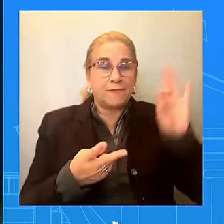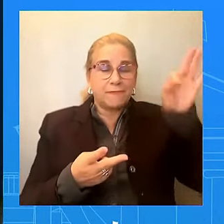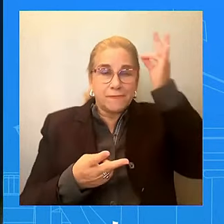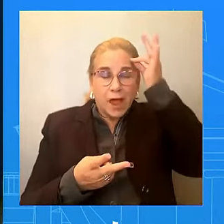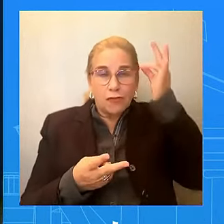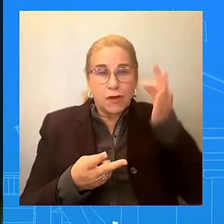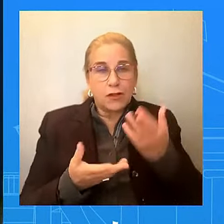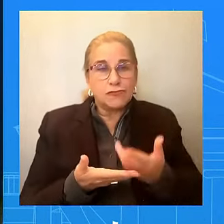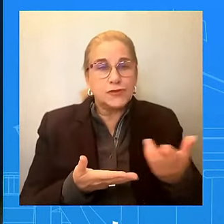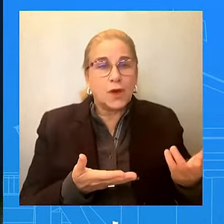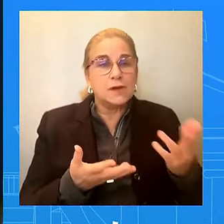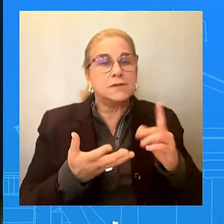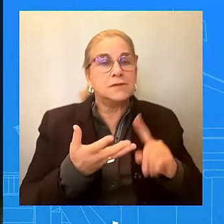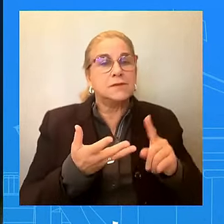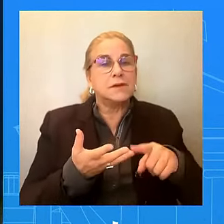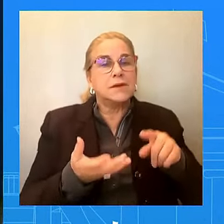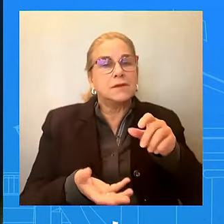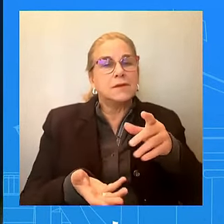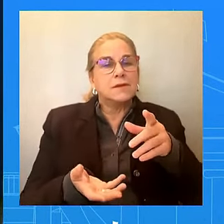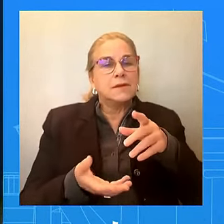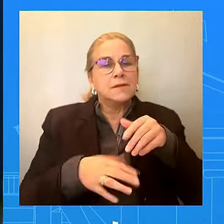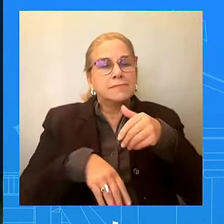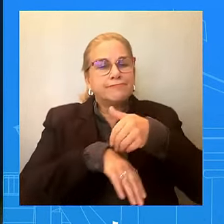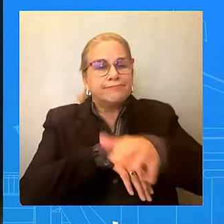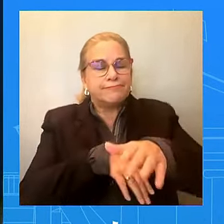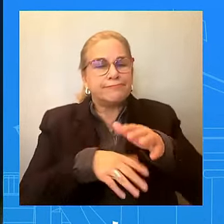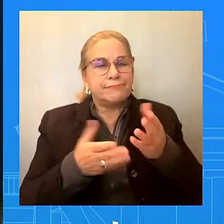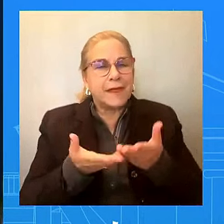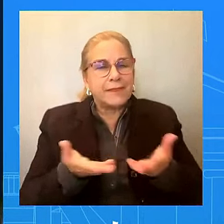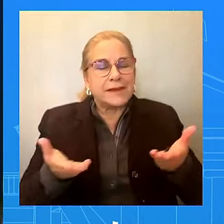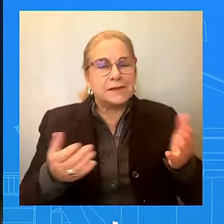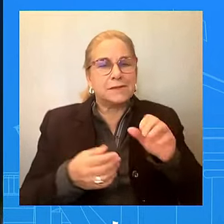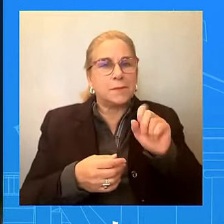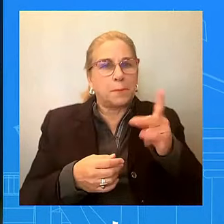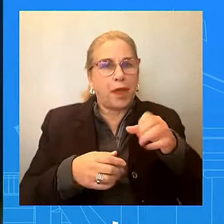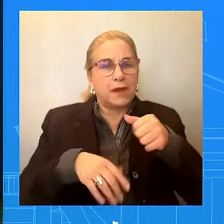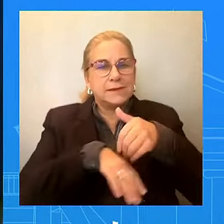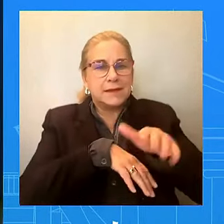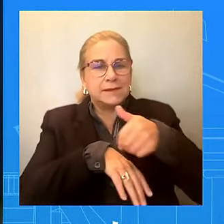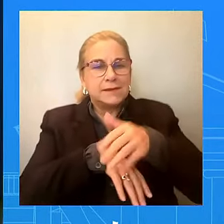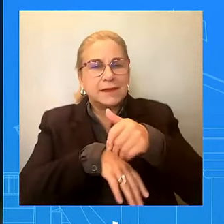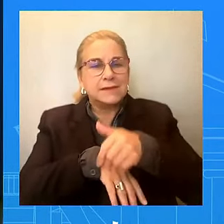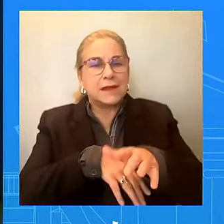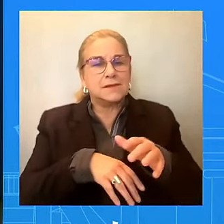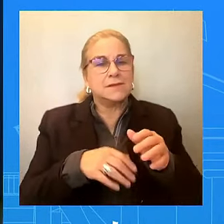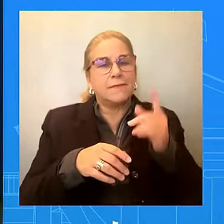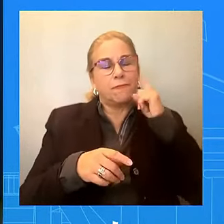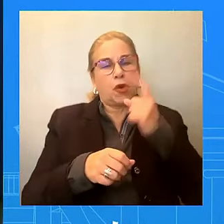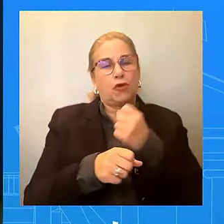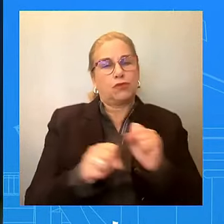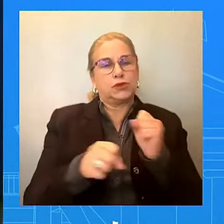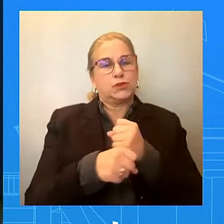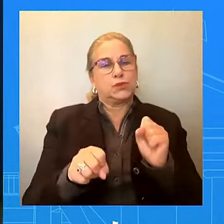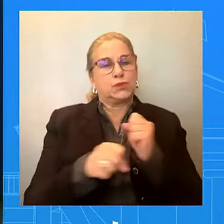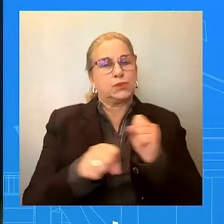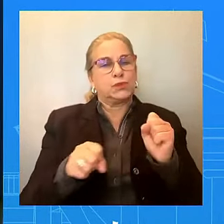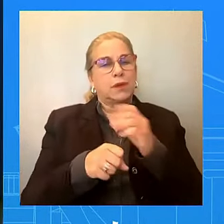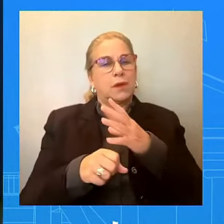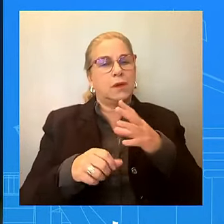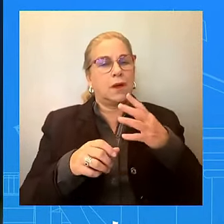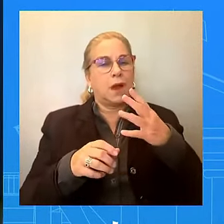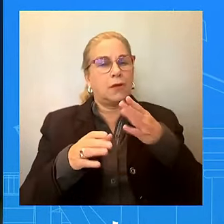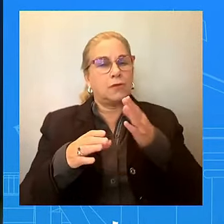response operations, including over 1,200 urban search and rescue personnel and the three Coast Guard